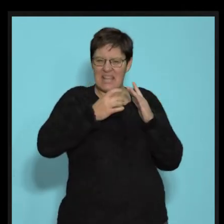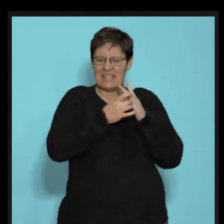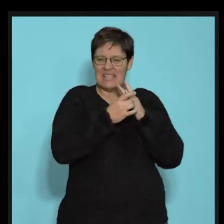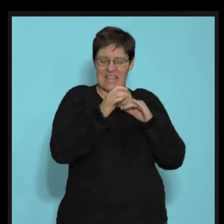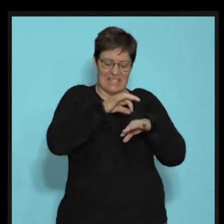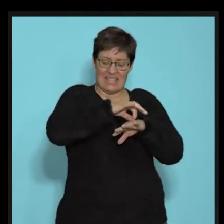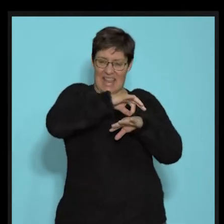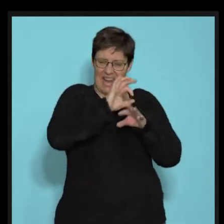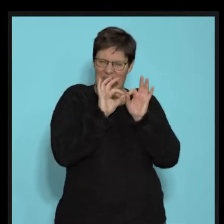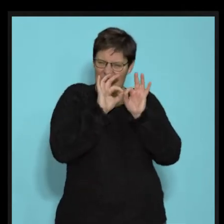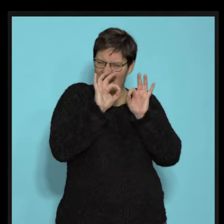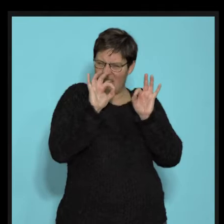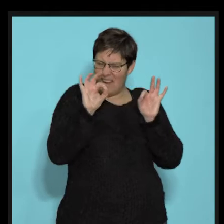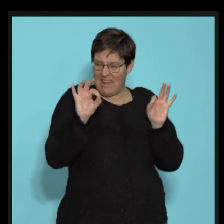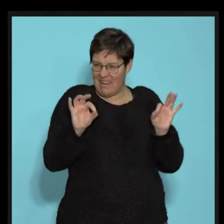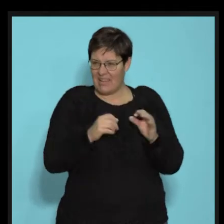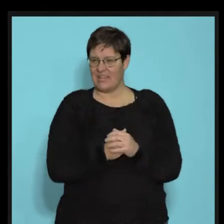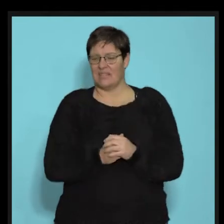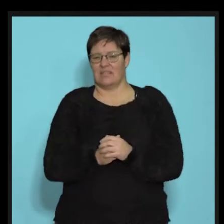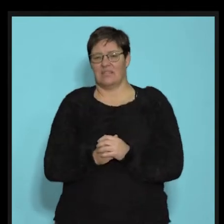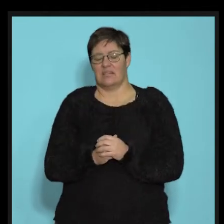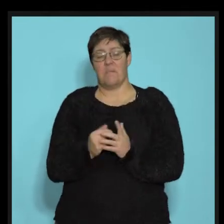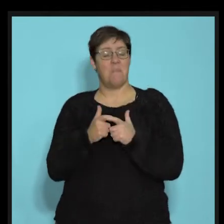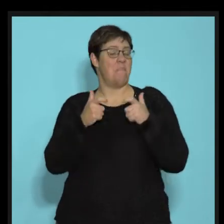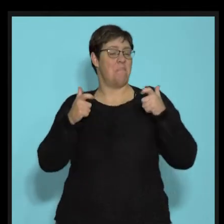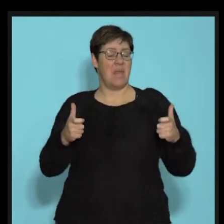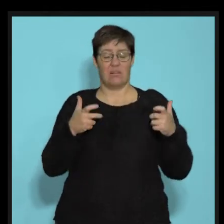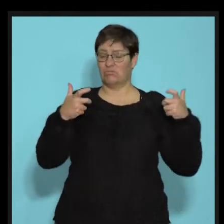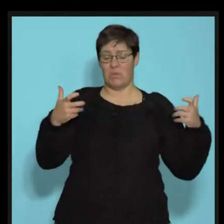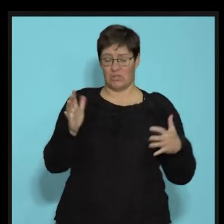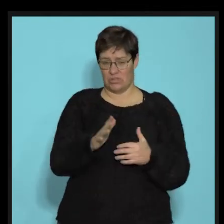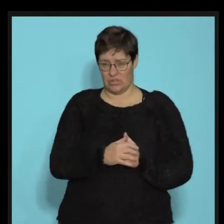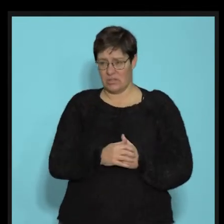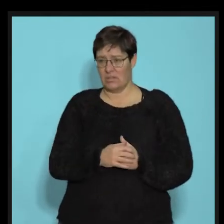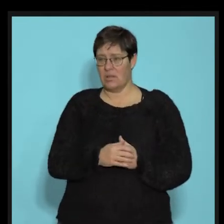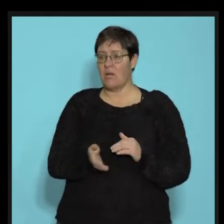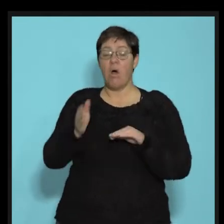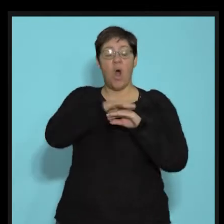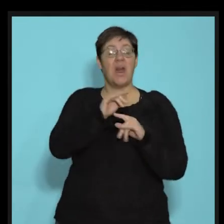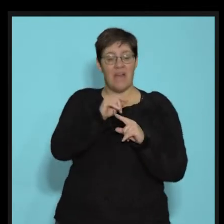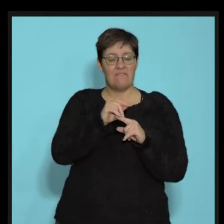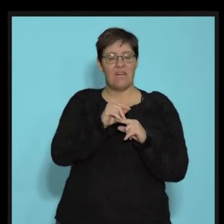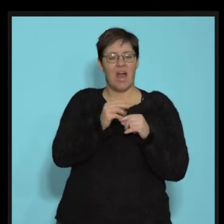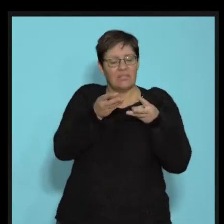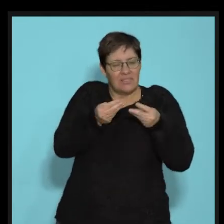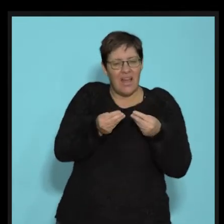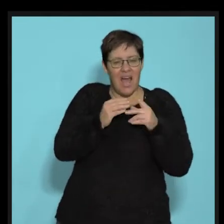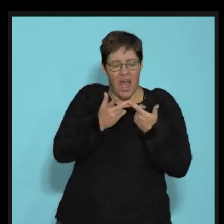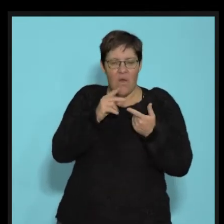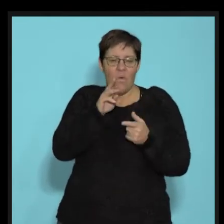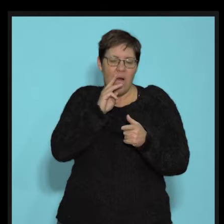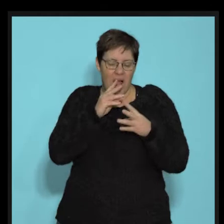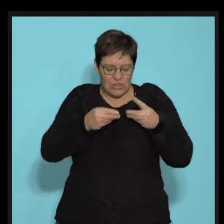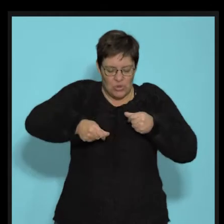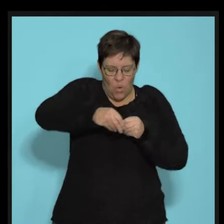over here. Okay? Earthworms are not very big. And what else on top? They're nice and moist. They live in the moist